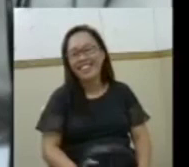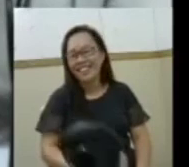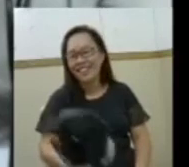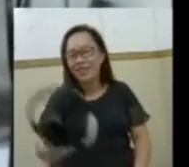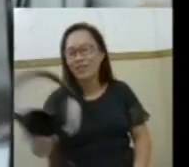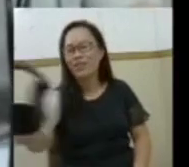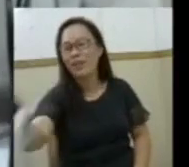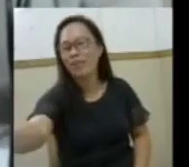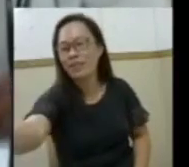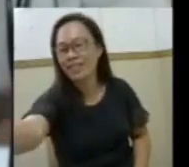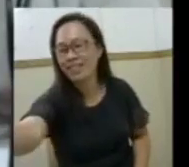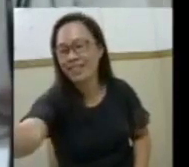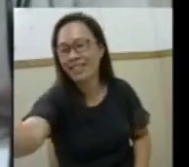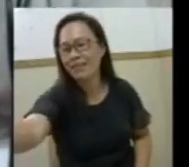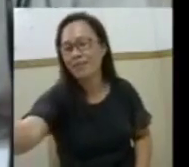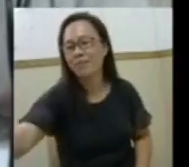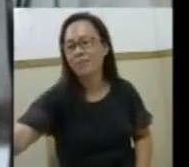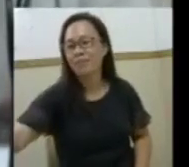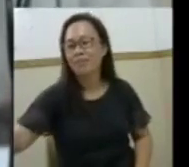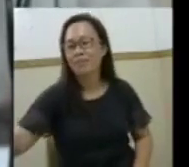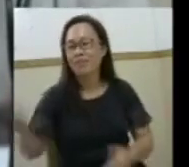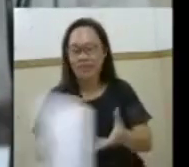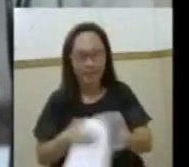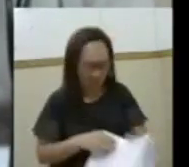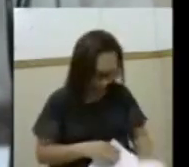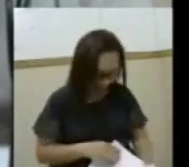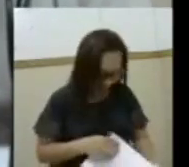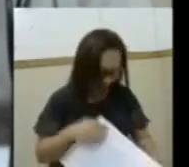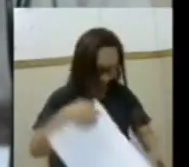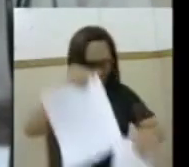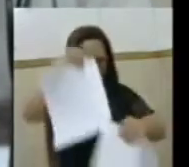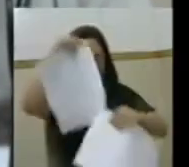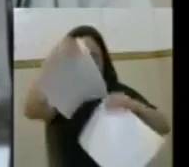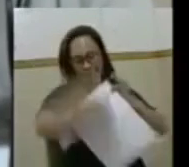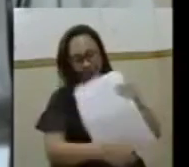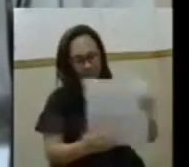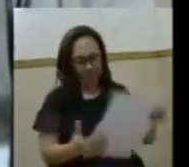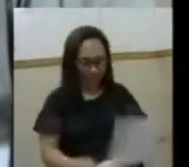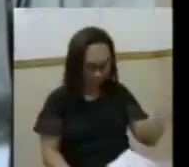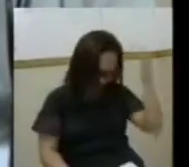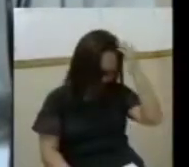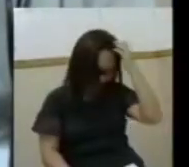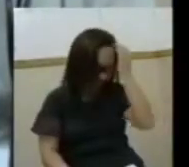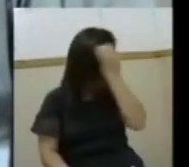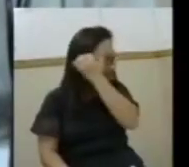Atangi ang sunod nga hugna sa atong programa. Daghang salamat.